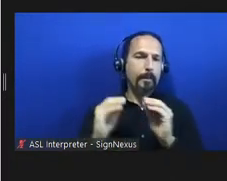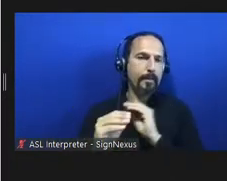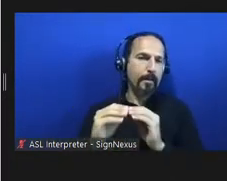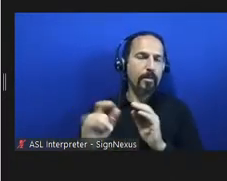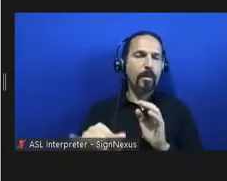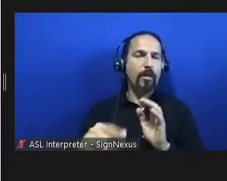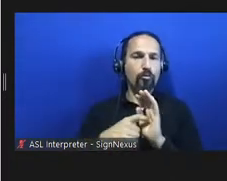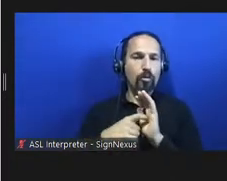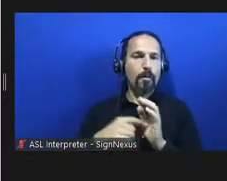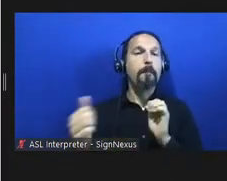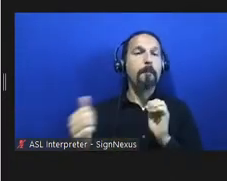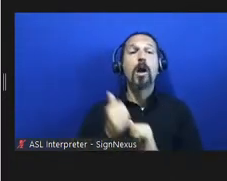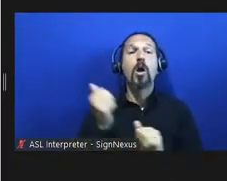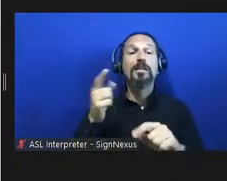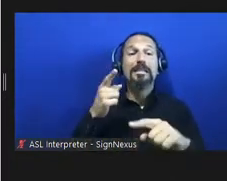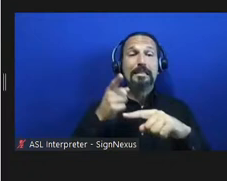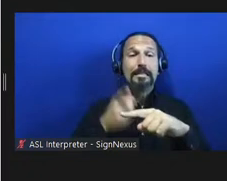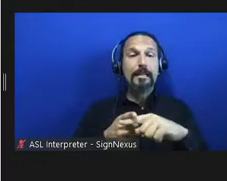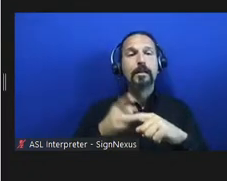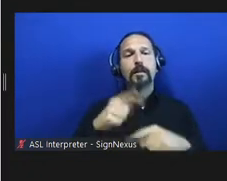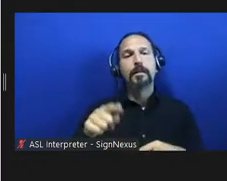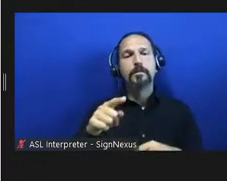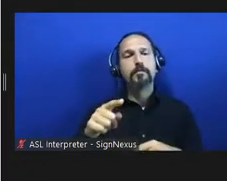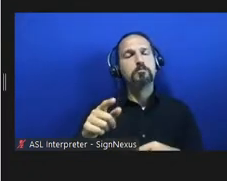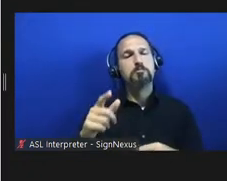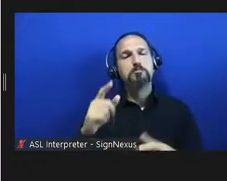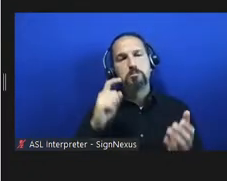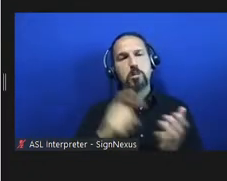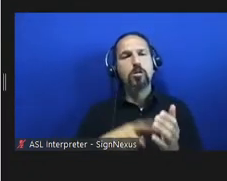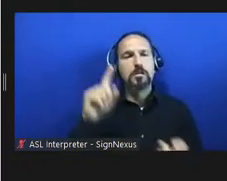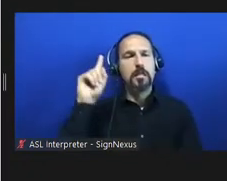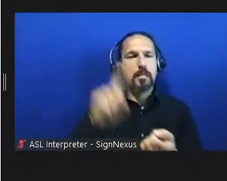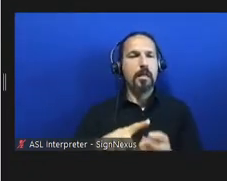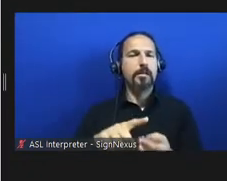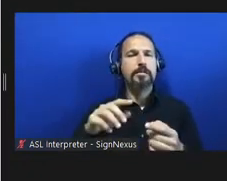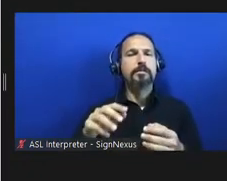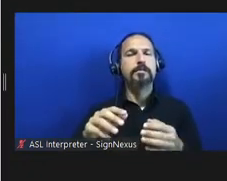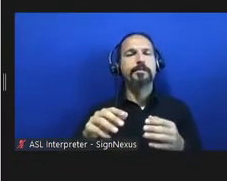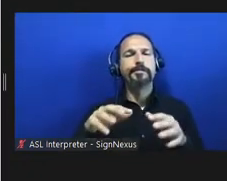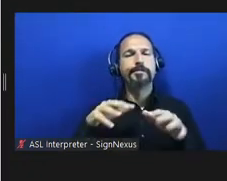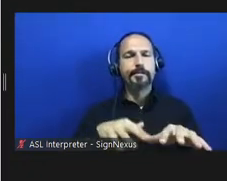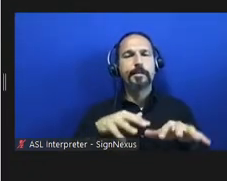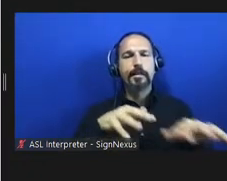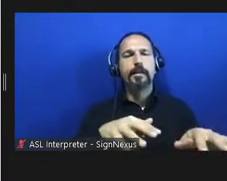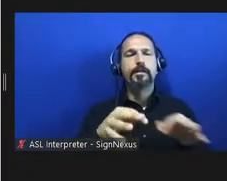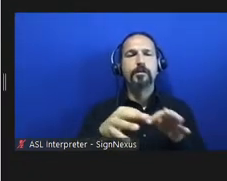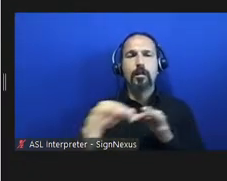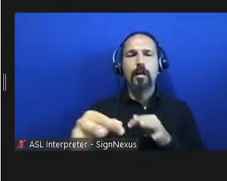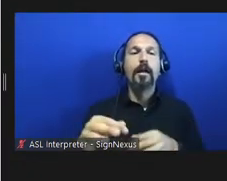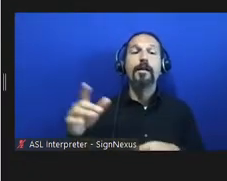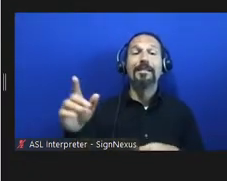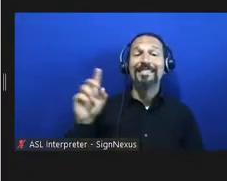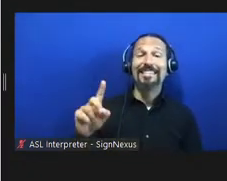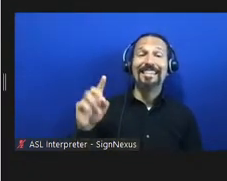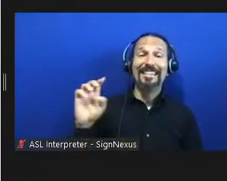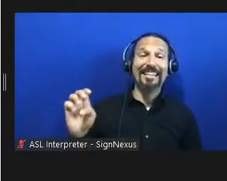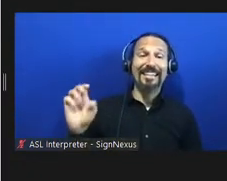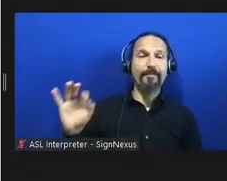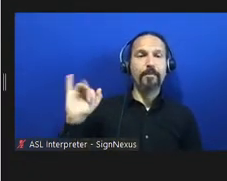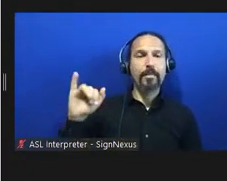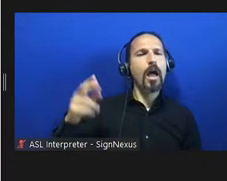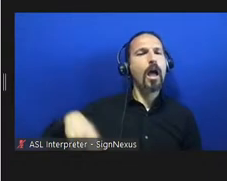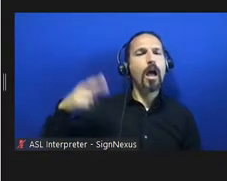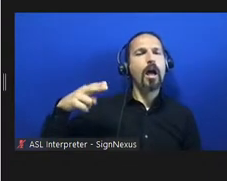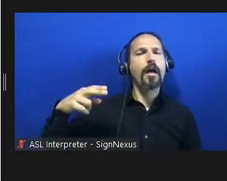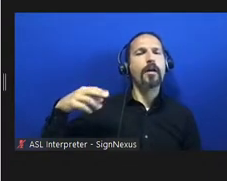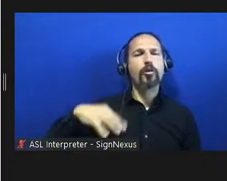specifically most intersections would experience decreases in delay tolling scenarios d e and f the high credit